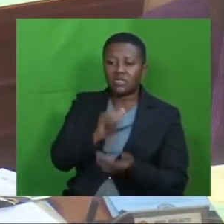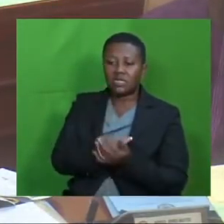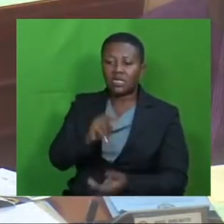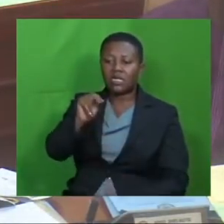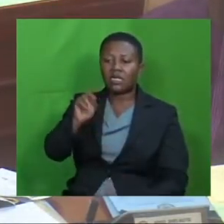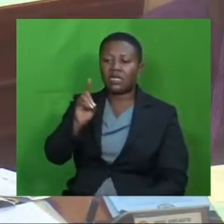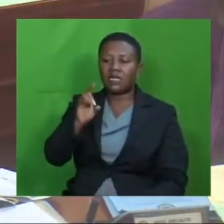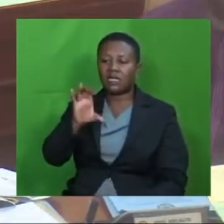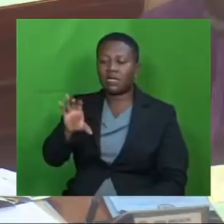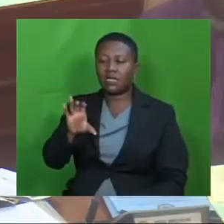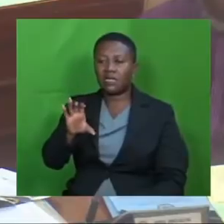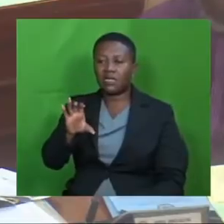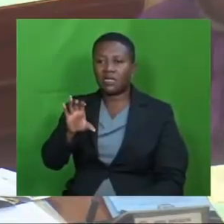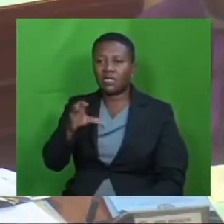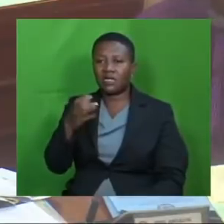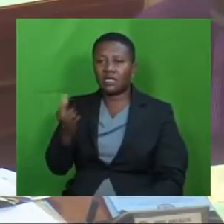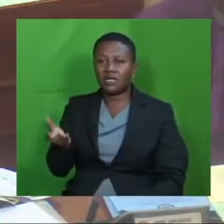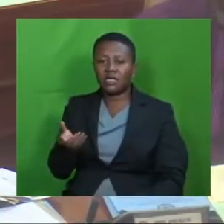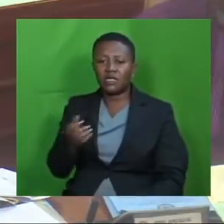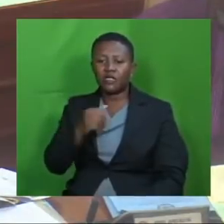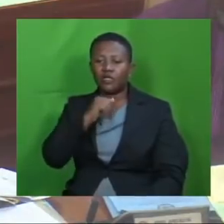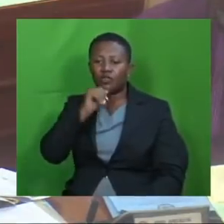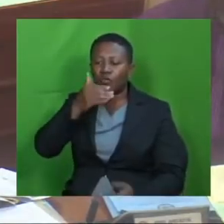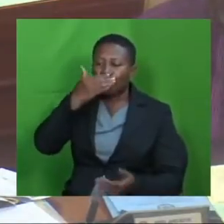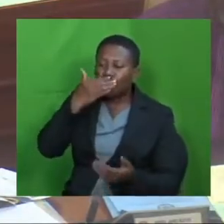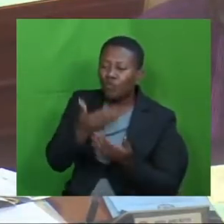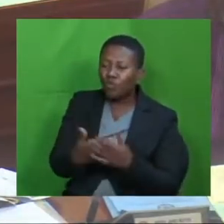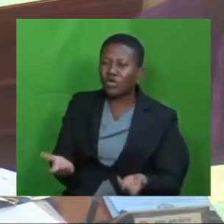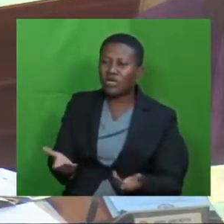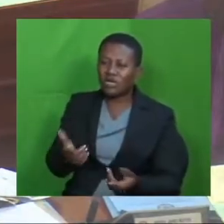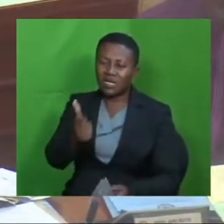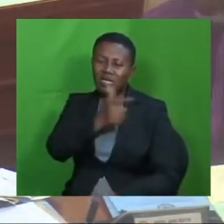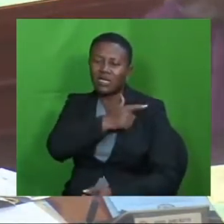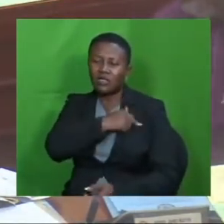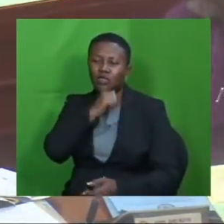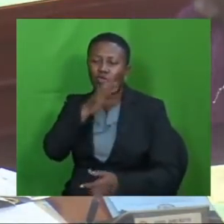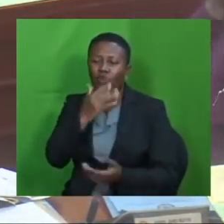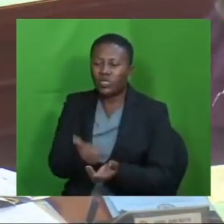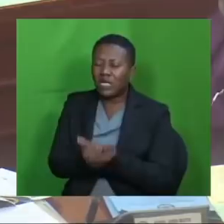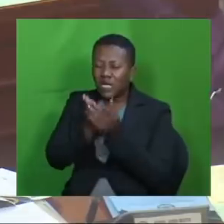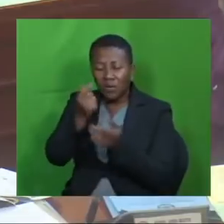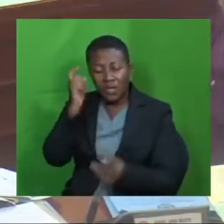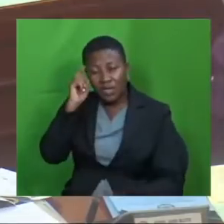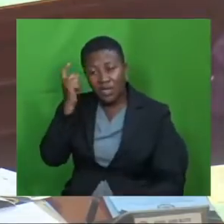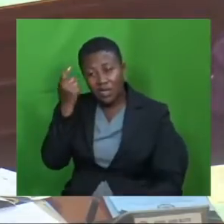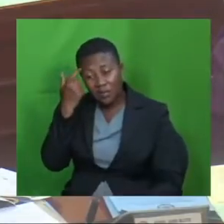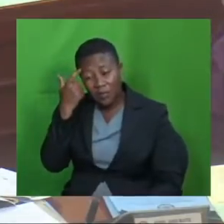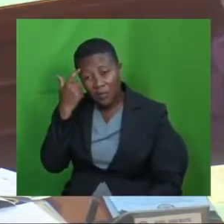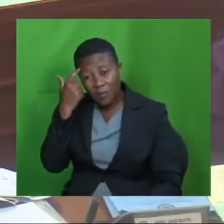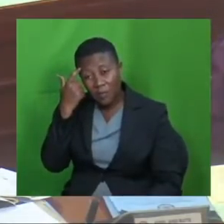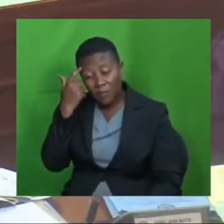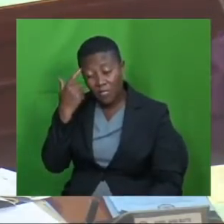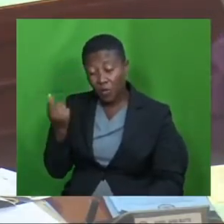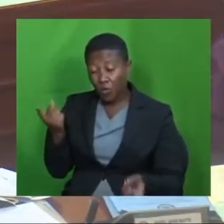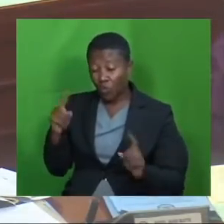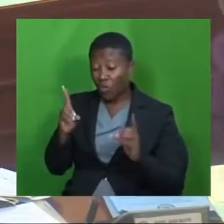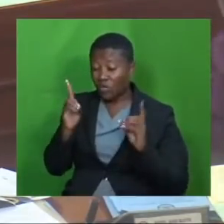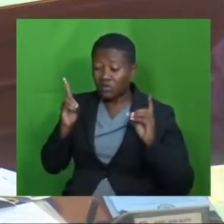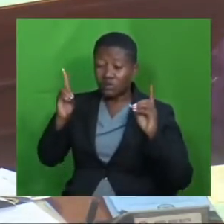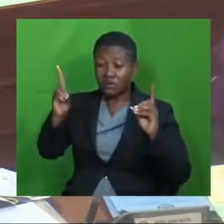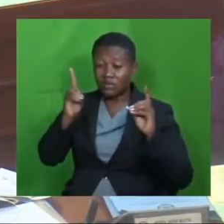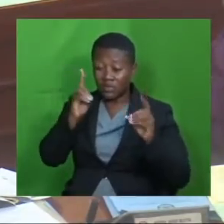minority is anti-development, anti-progress, anti- and obstructing government. When you demonstrated against